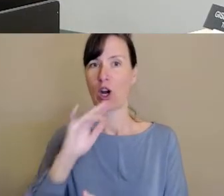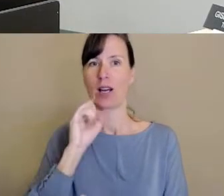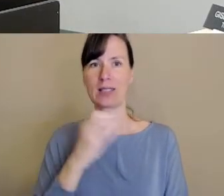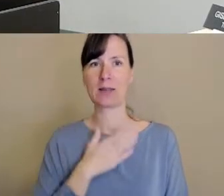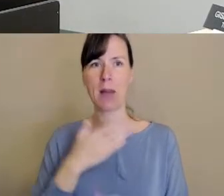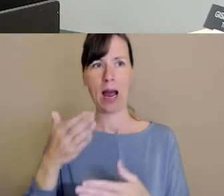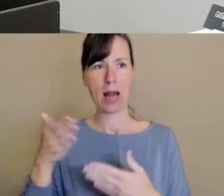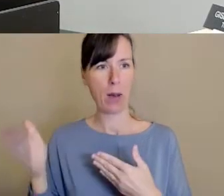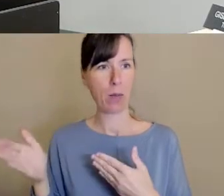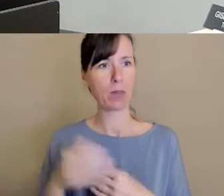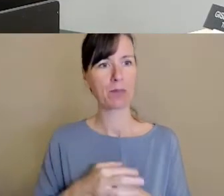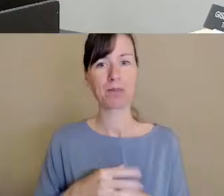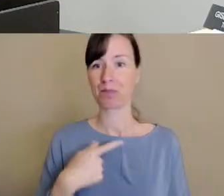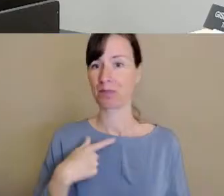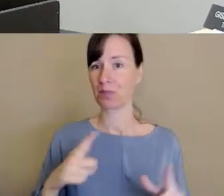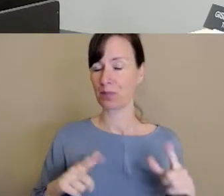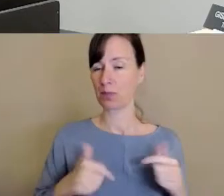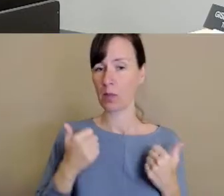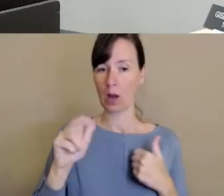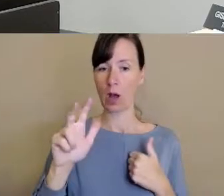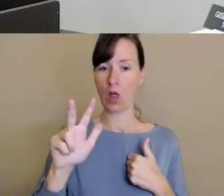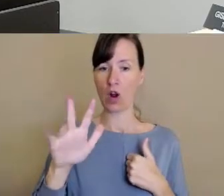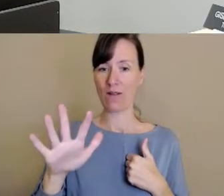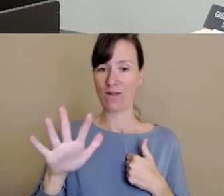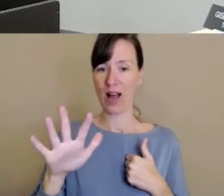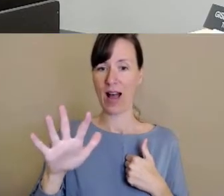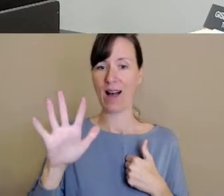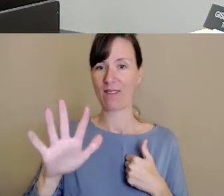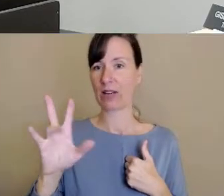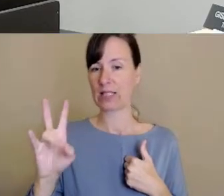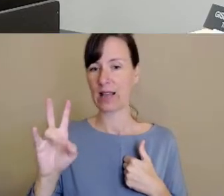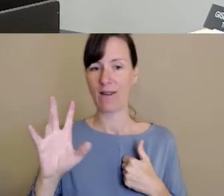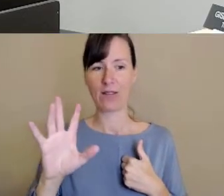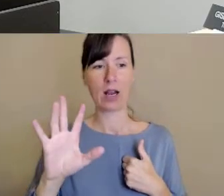is 3557 on 57 Avenue.